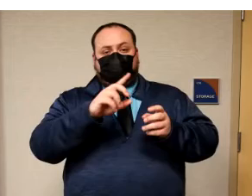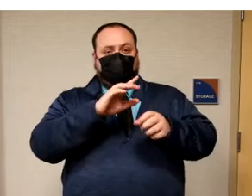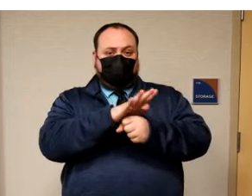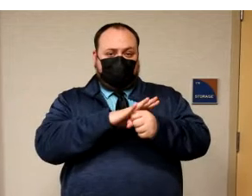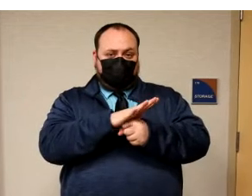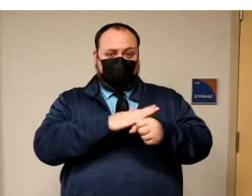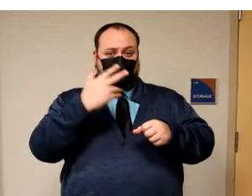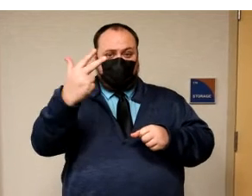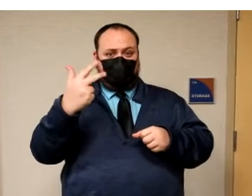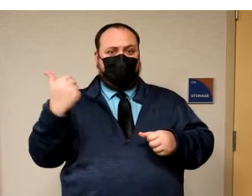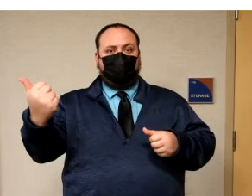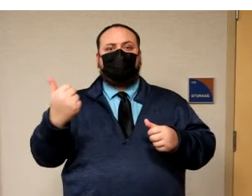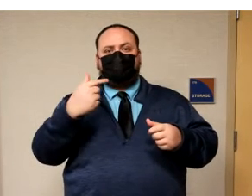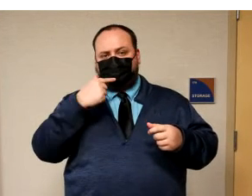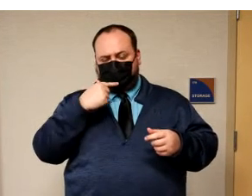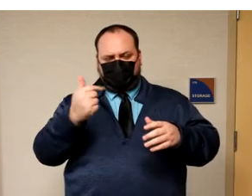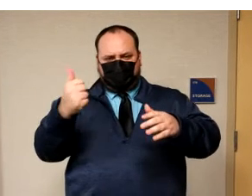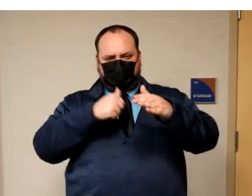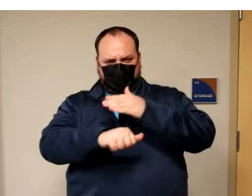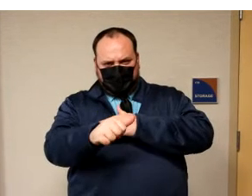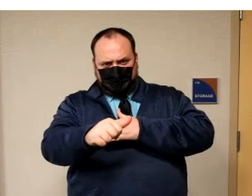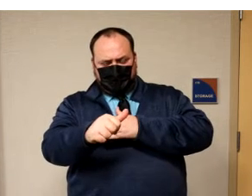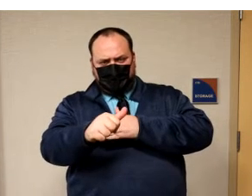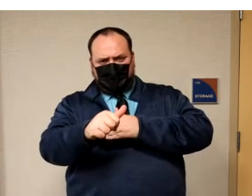0.84% under deviation, 54%,